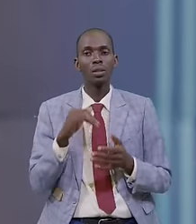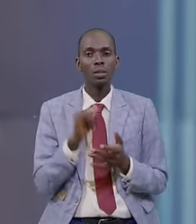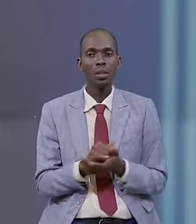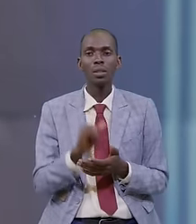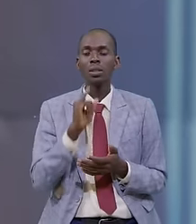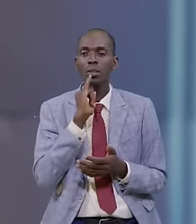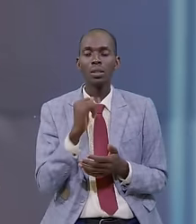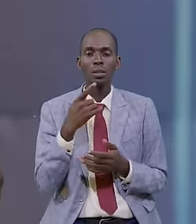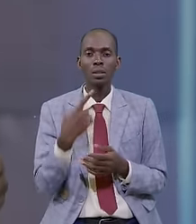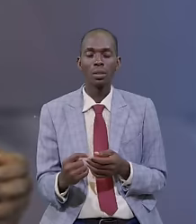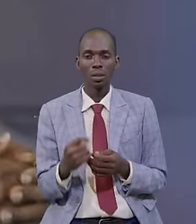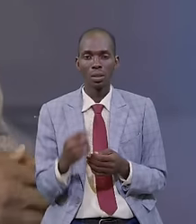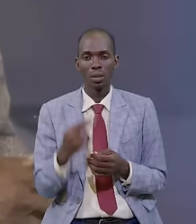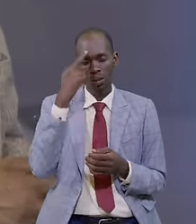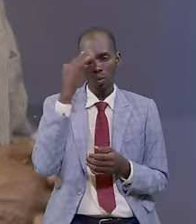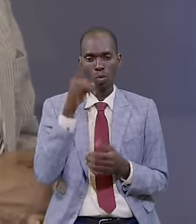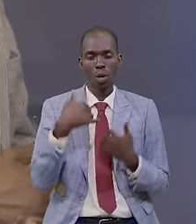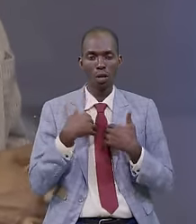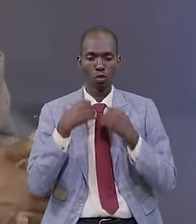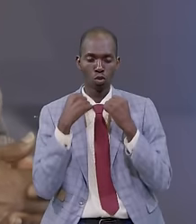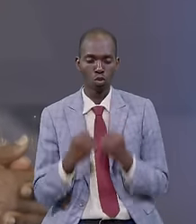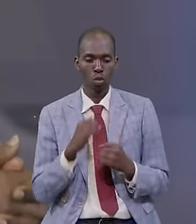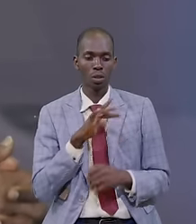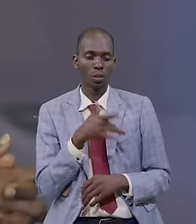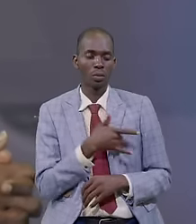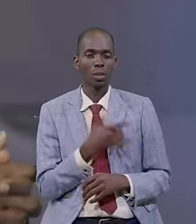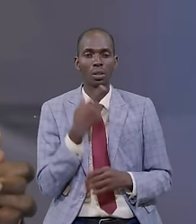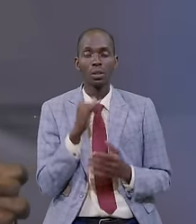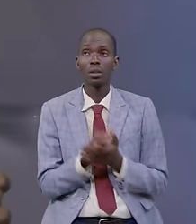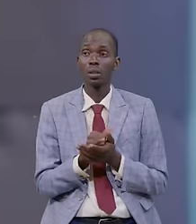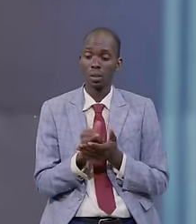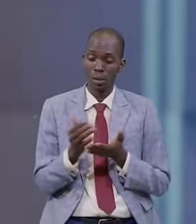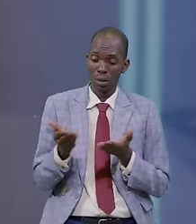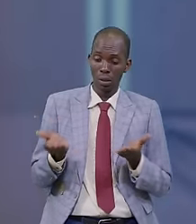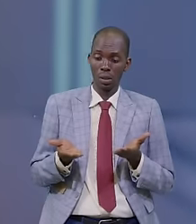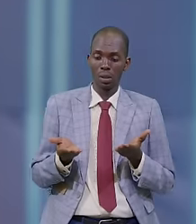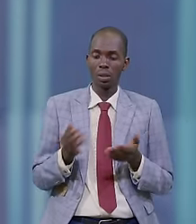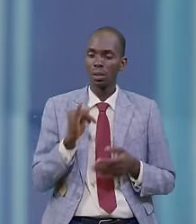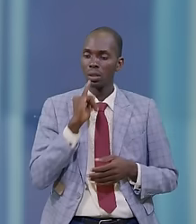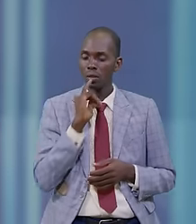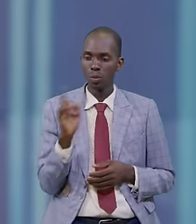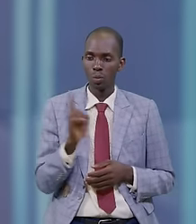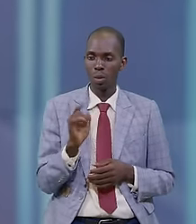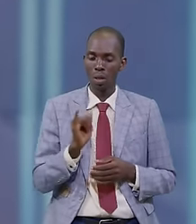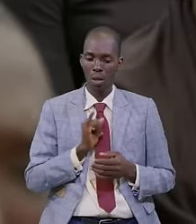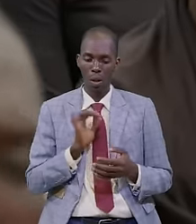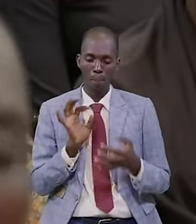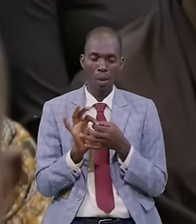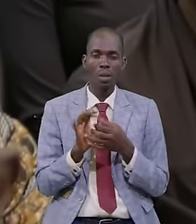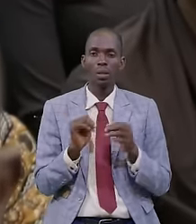conviction. And you say, here is where I stand. The Lord bless